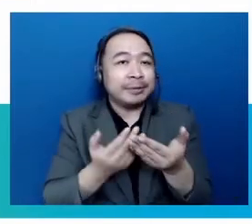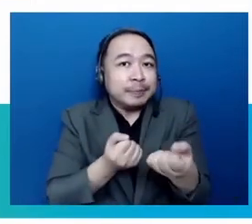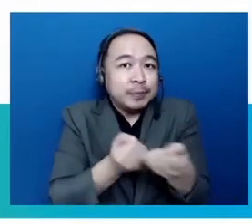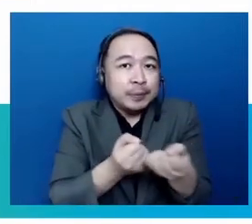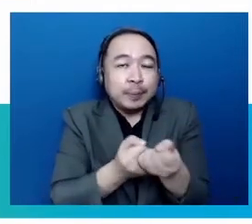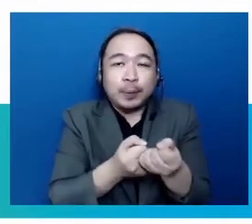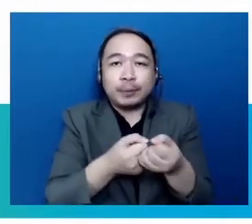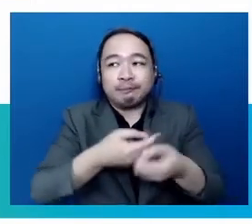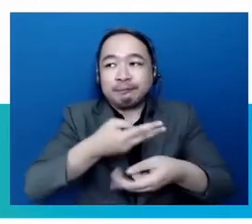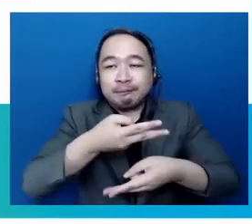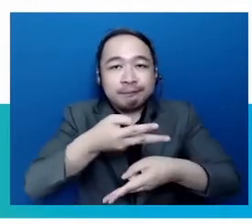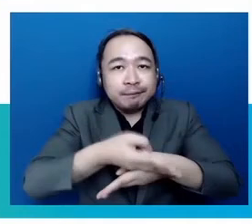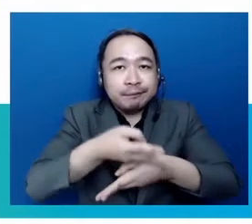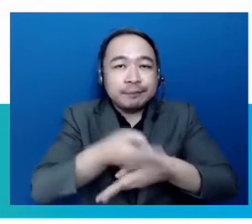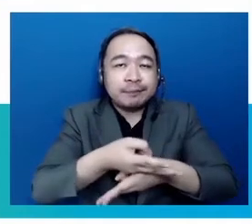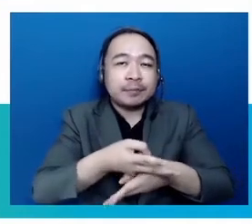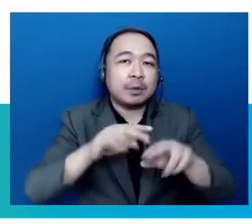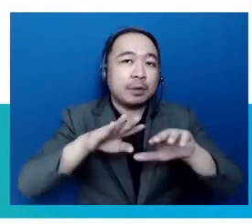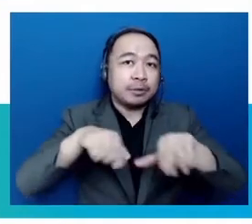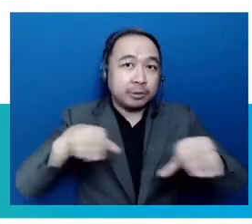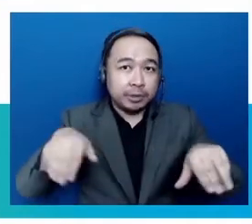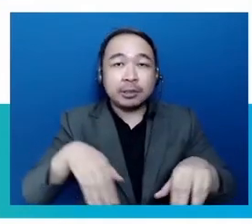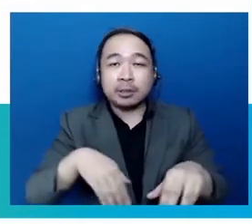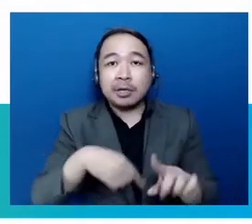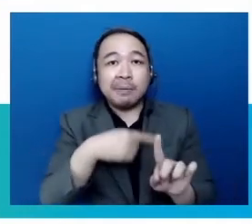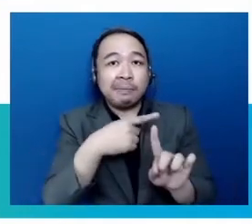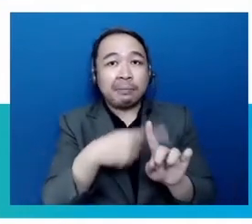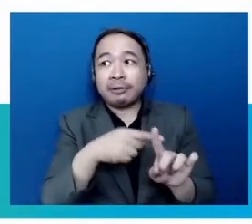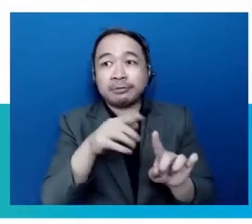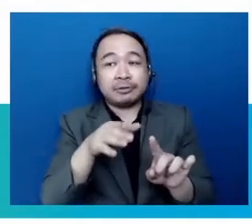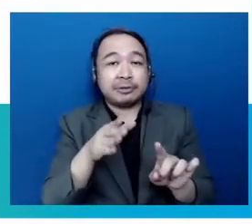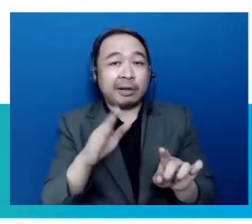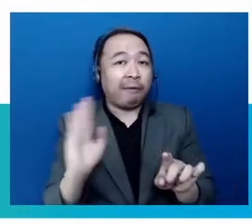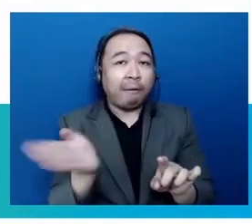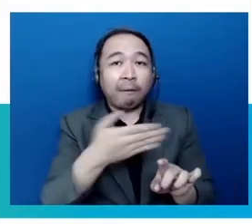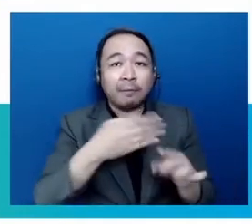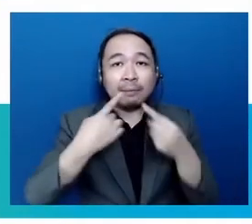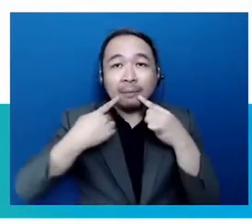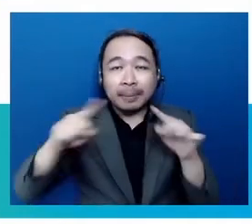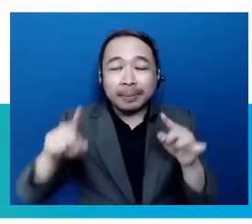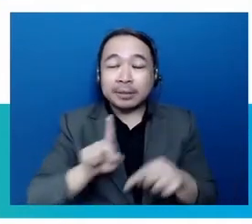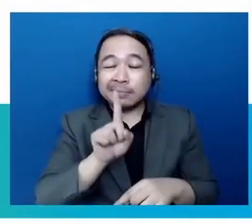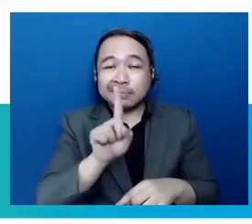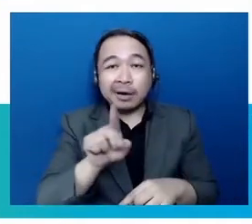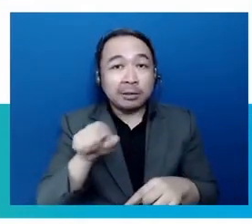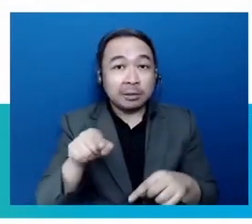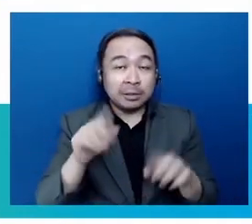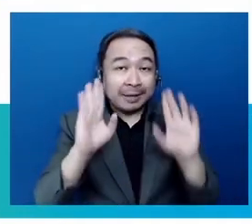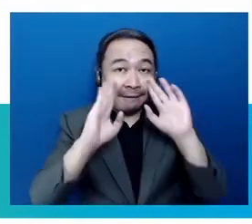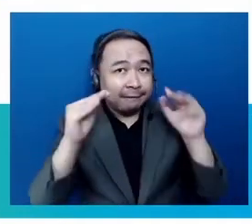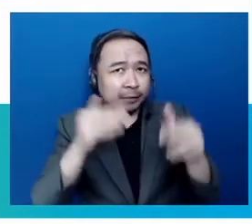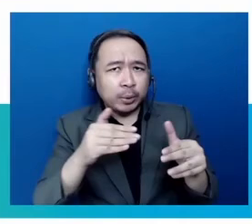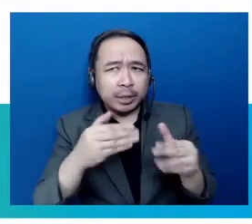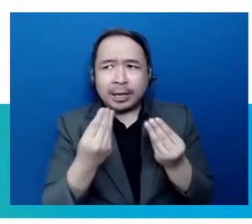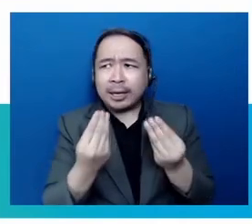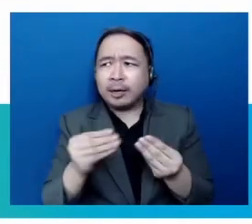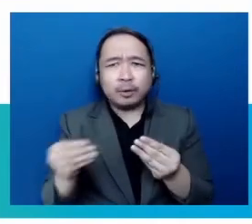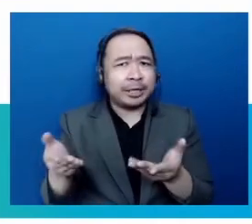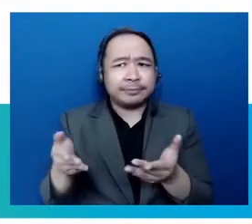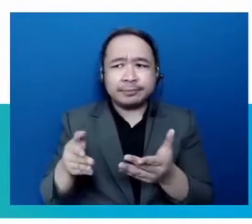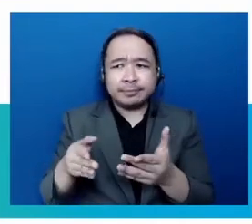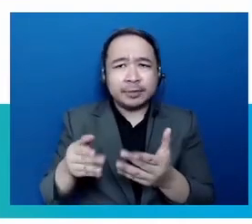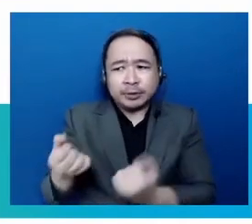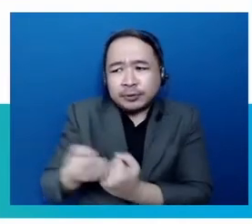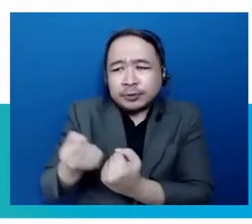and also for the public at large. But if we would do this and look at the procurements for school children